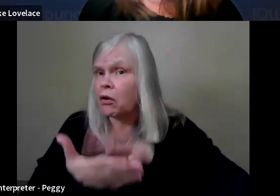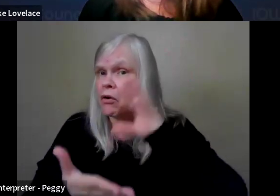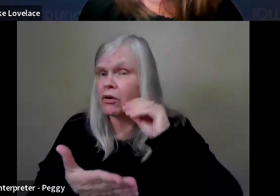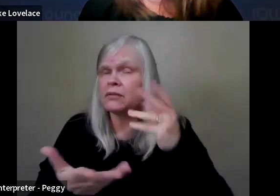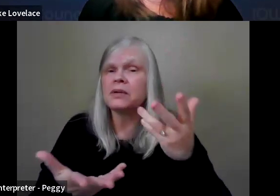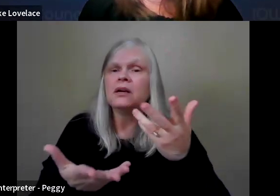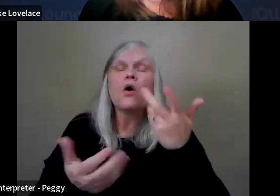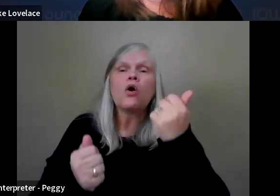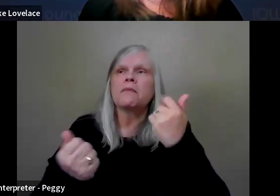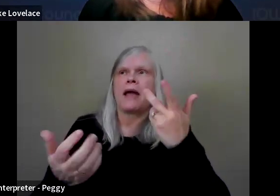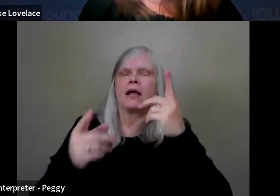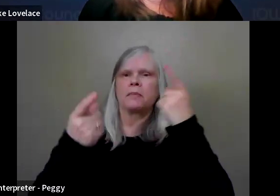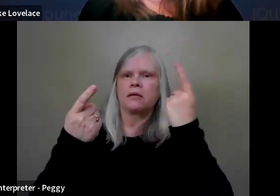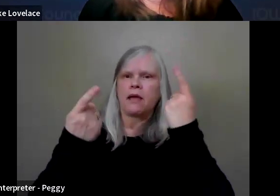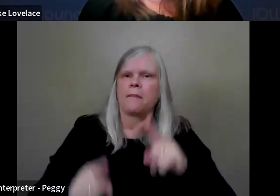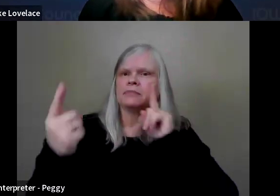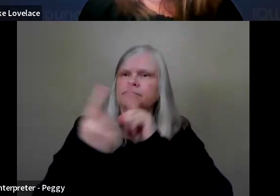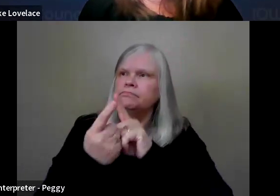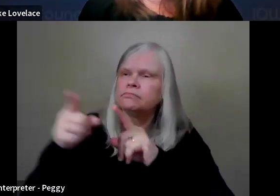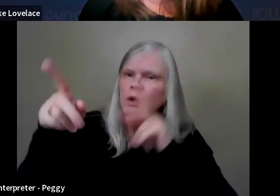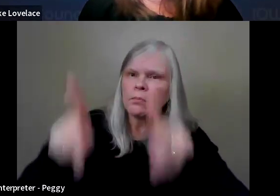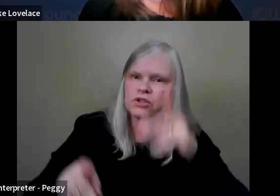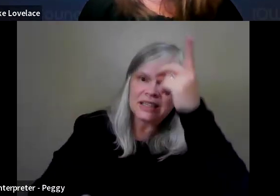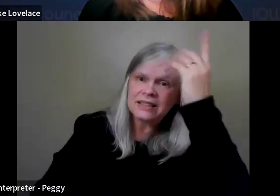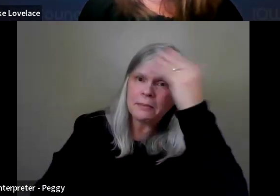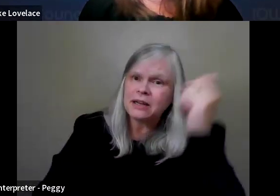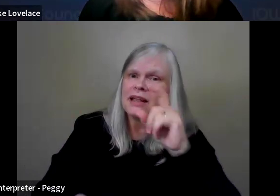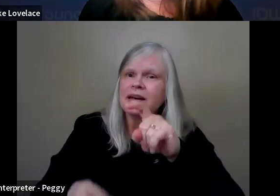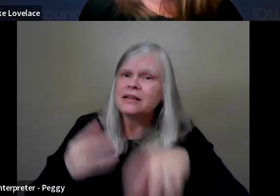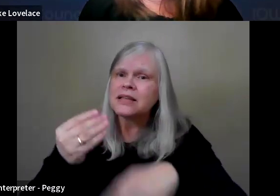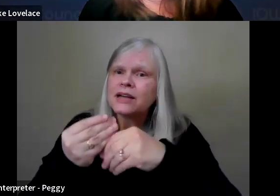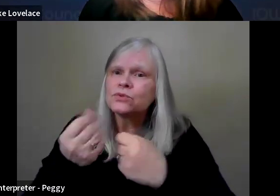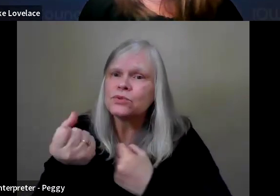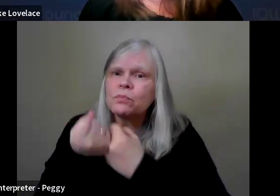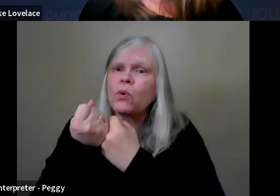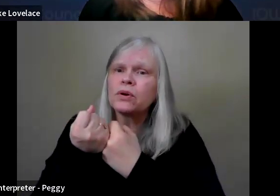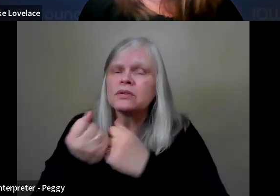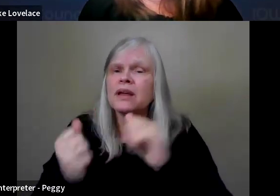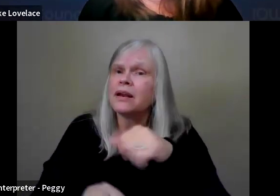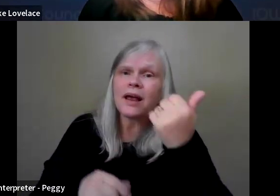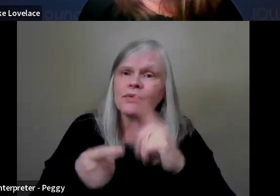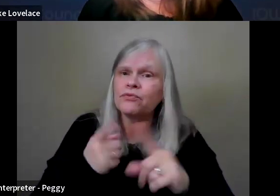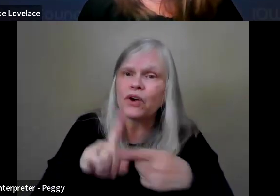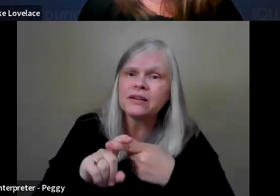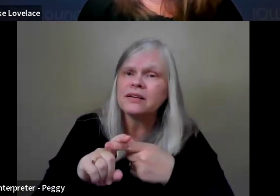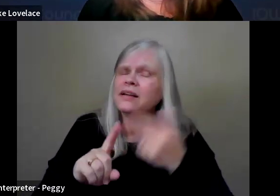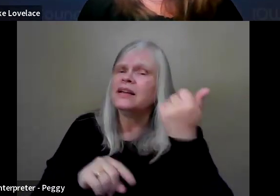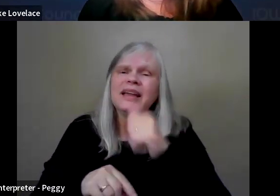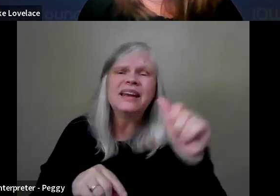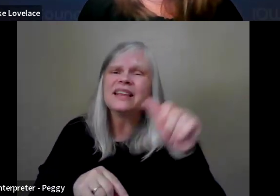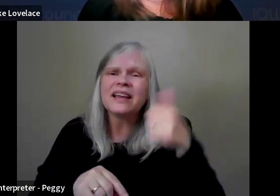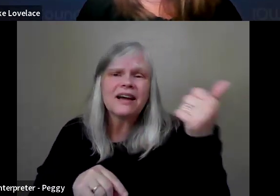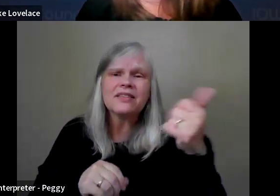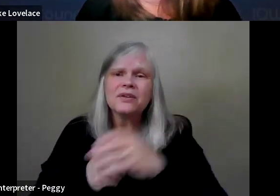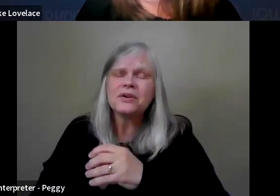get in touch with someone with dementia that you know who might just need a little extra support, or another friend. Anything else, really, it